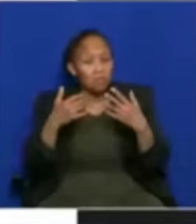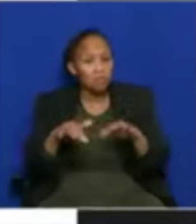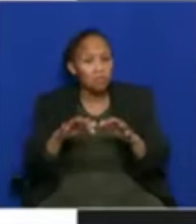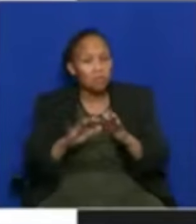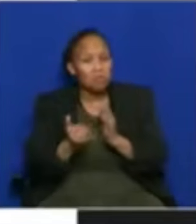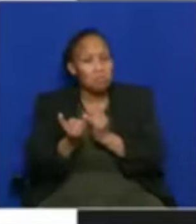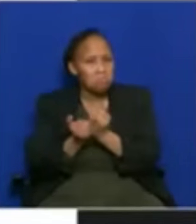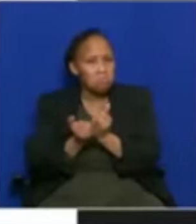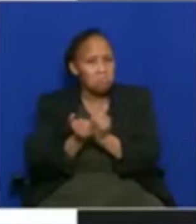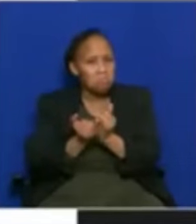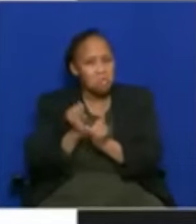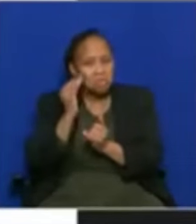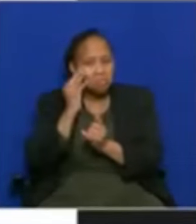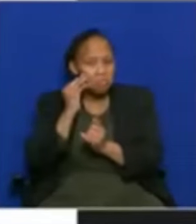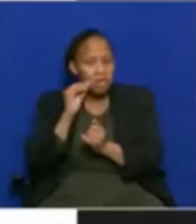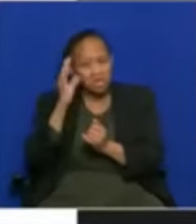environment.